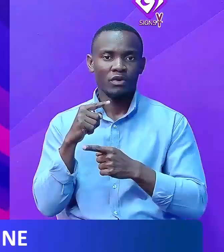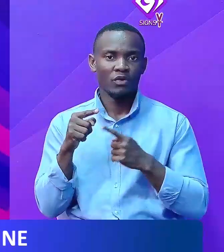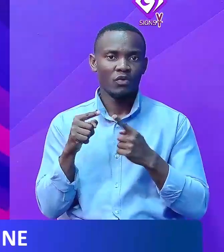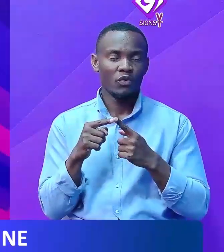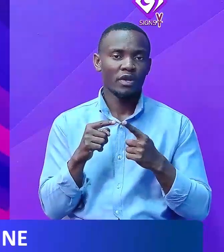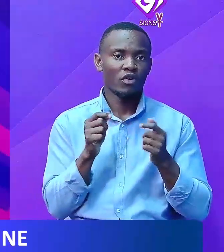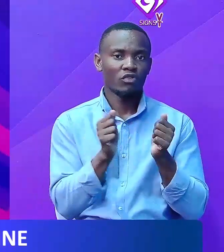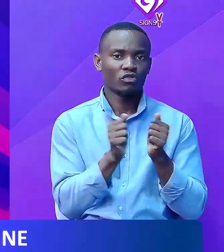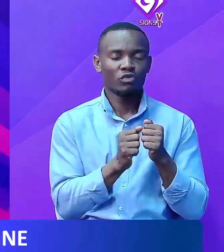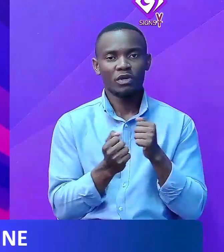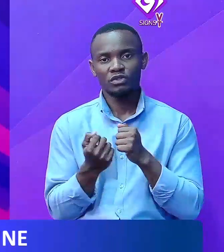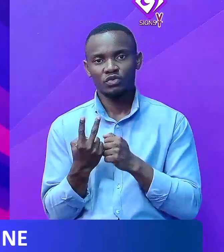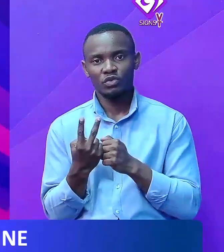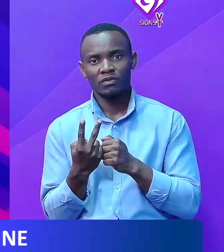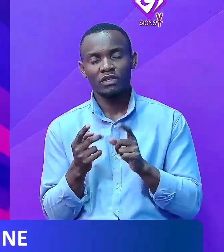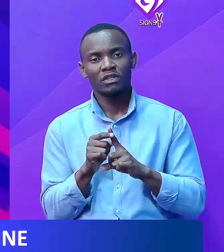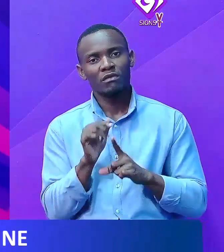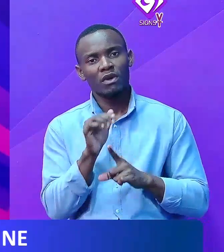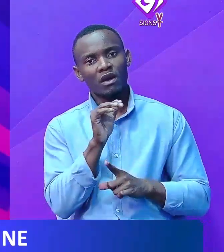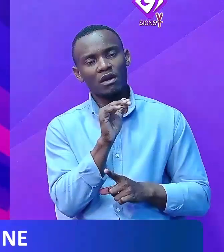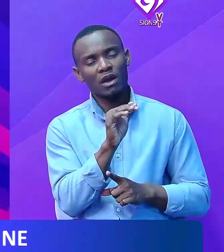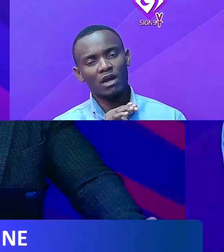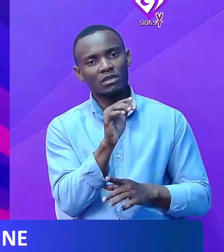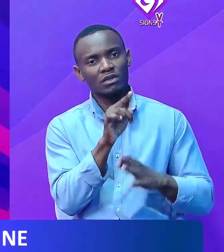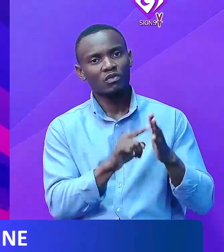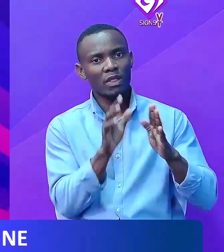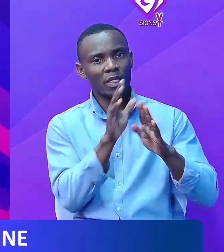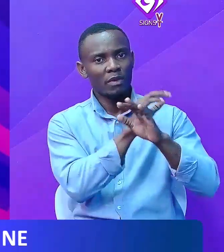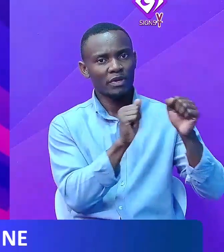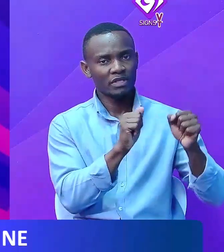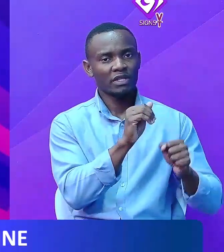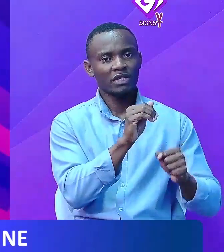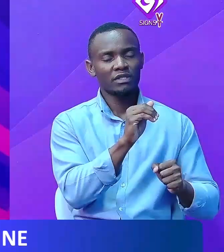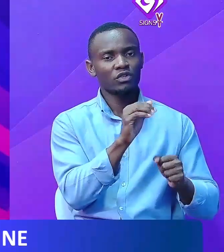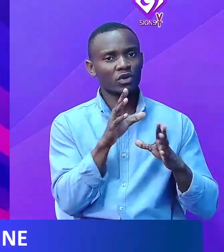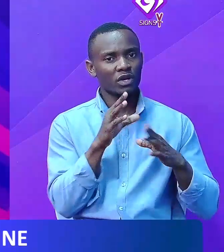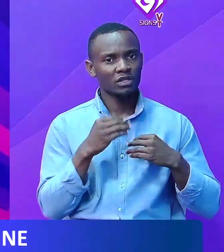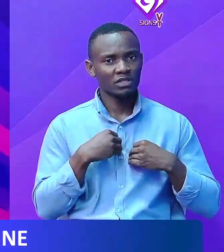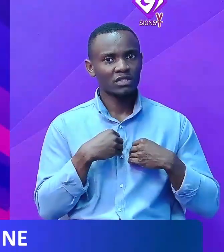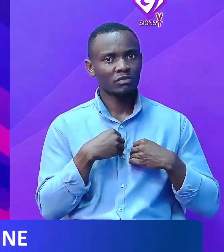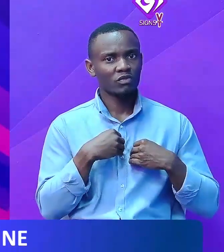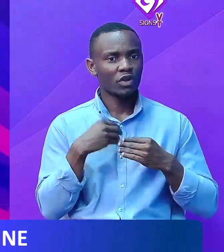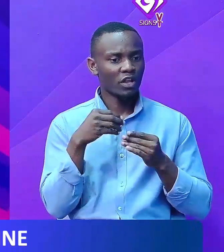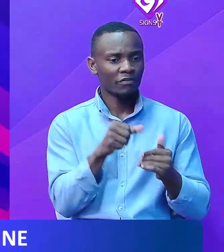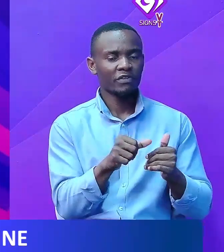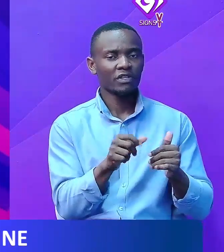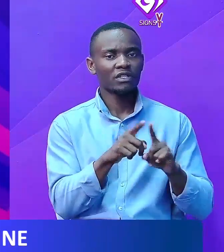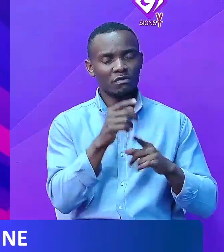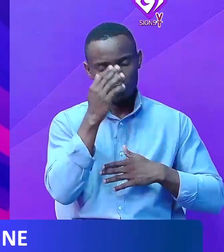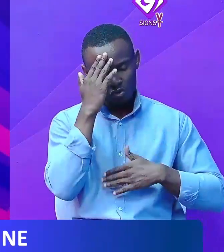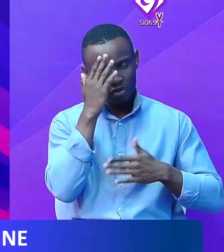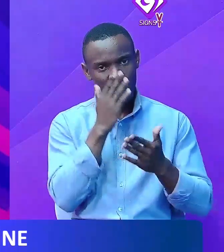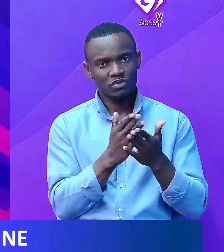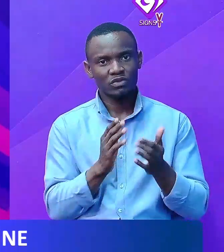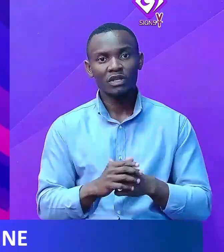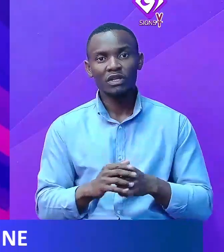election, urging President Paul Biya to accept defeat and honor the truth of the ballot box. Quote,